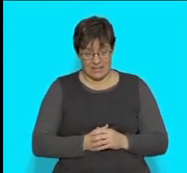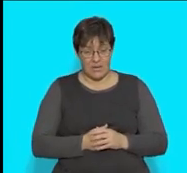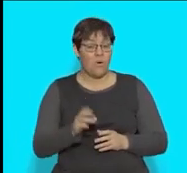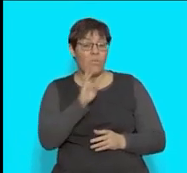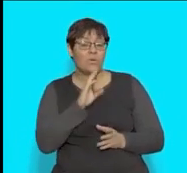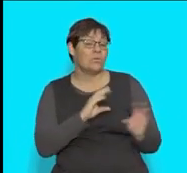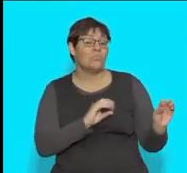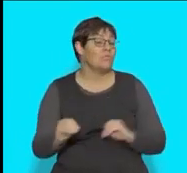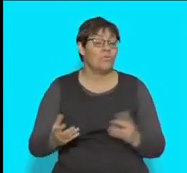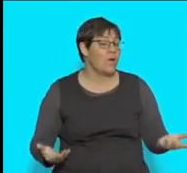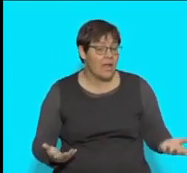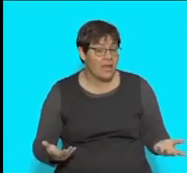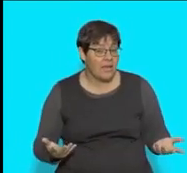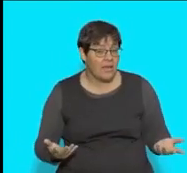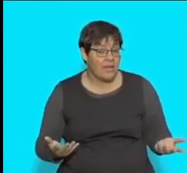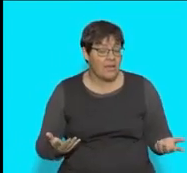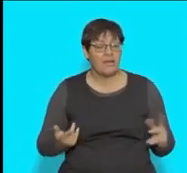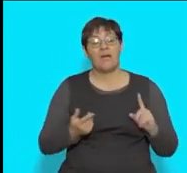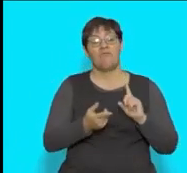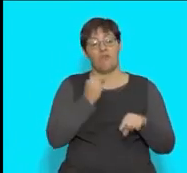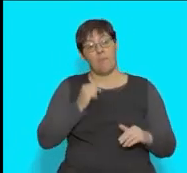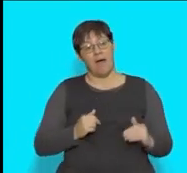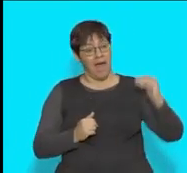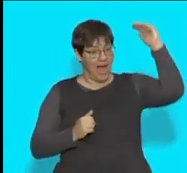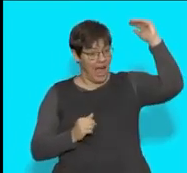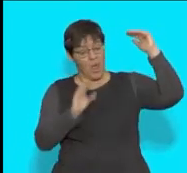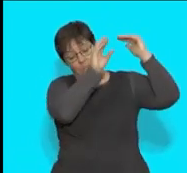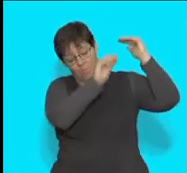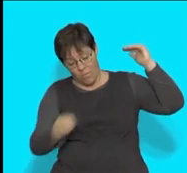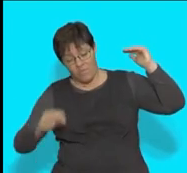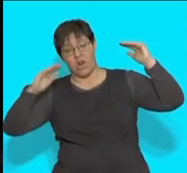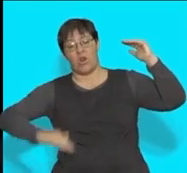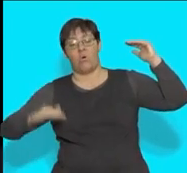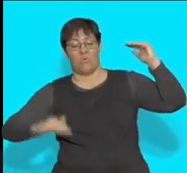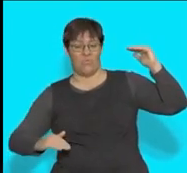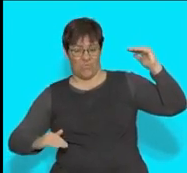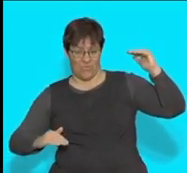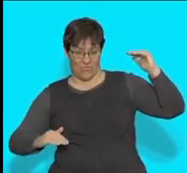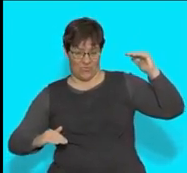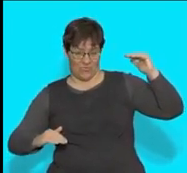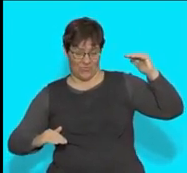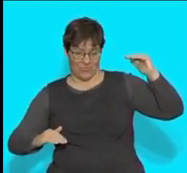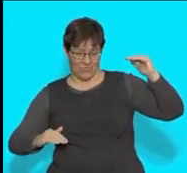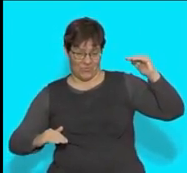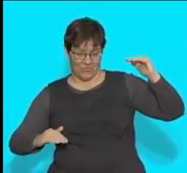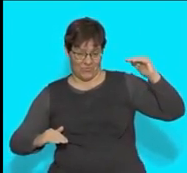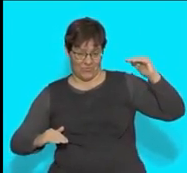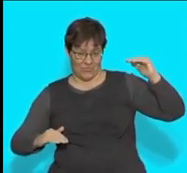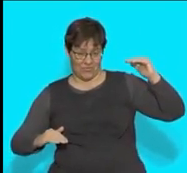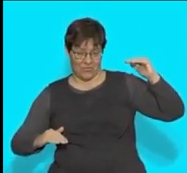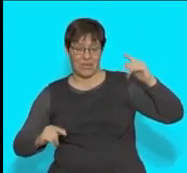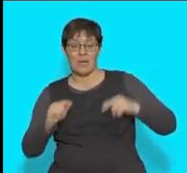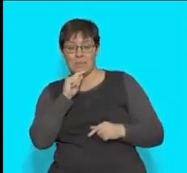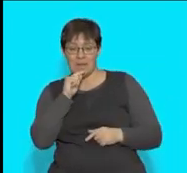water move? Water will move from a high concentration to a low concentration